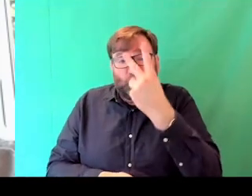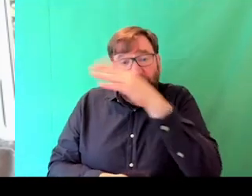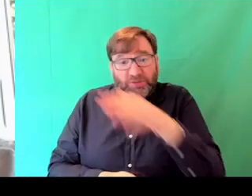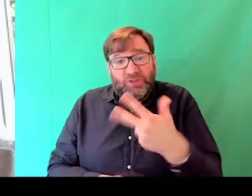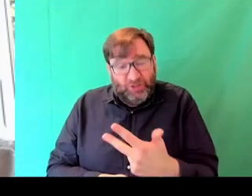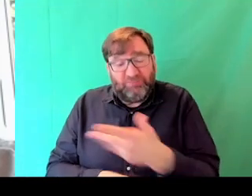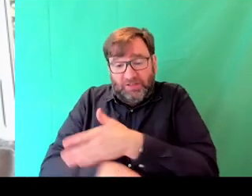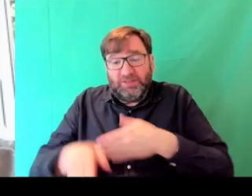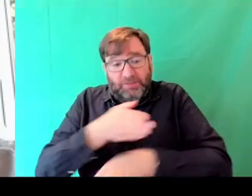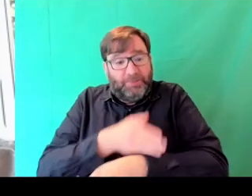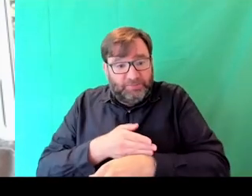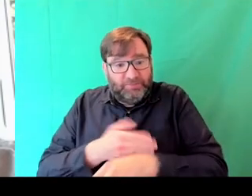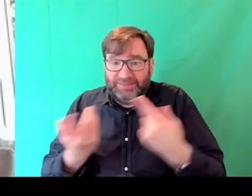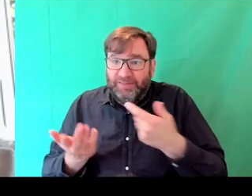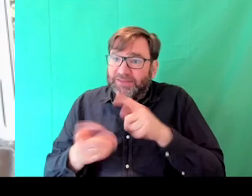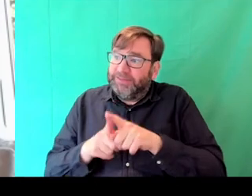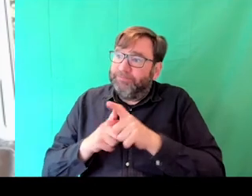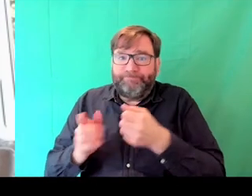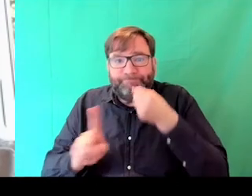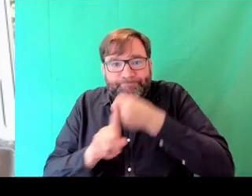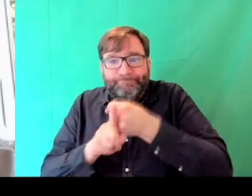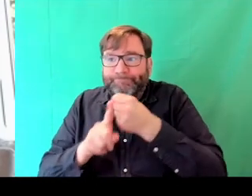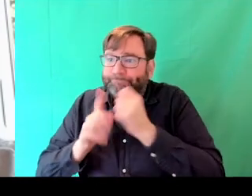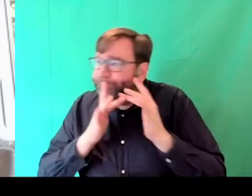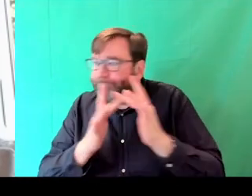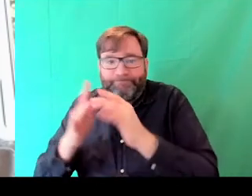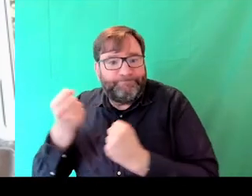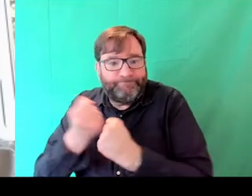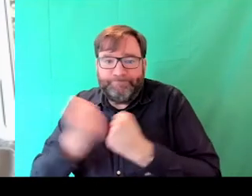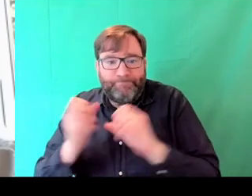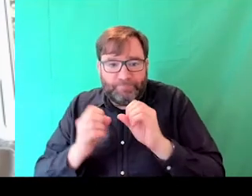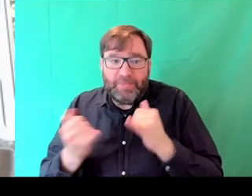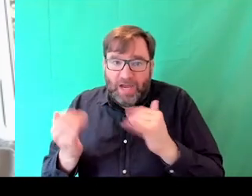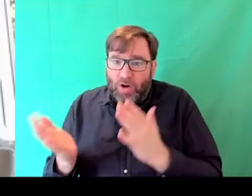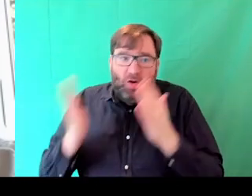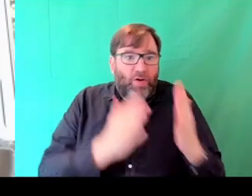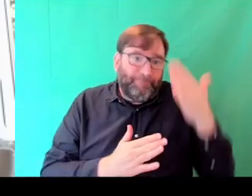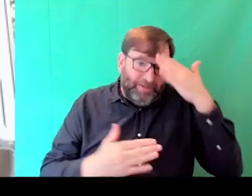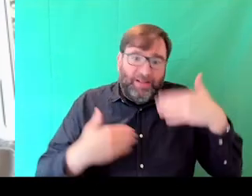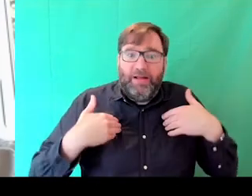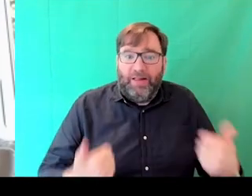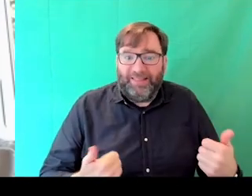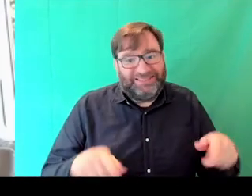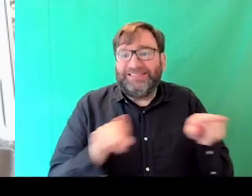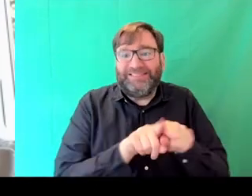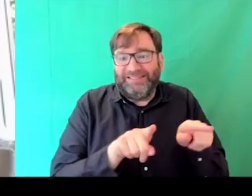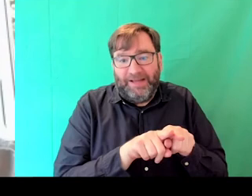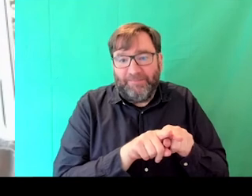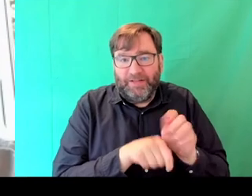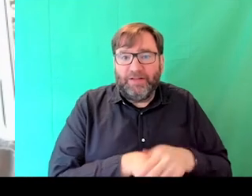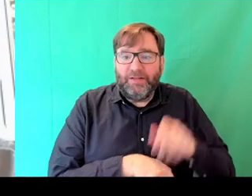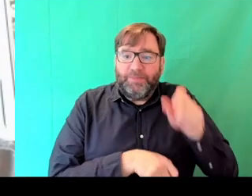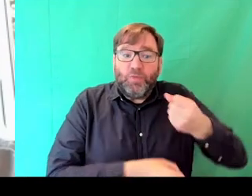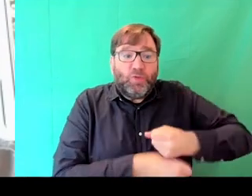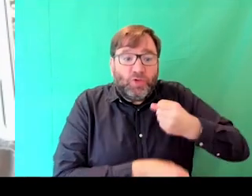it. And so I think that's what's really important to that conversation, like Simone Biles has brought up. Mm-hmm.